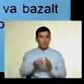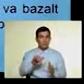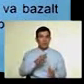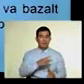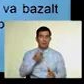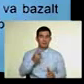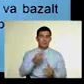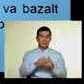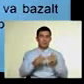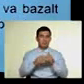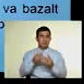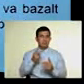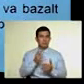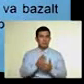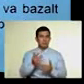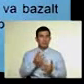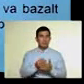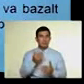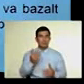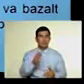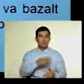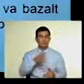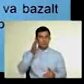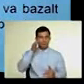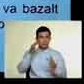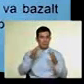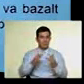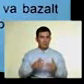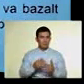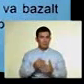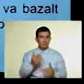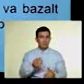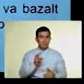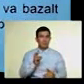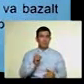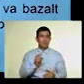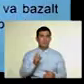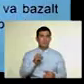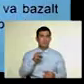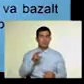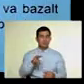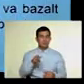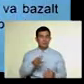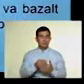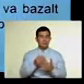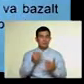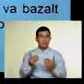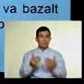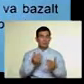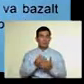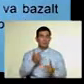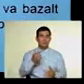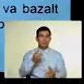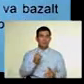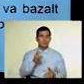2 qatlamni ko'rib turibsiz. Ya'ni bu cho'kindi qatlam hamda bazalt qatlam. Okean ostida